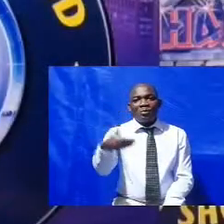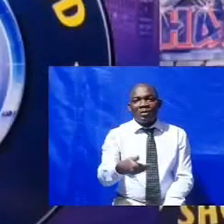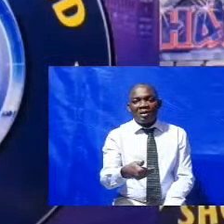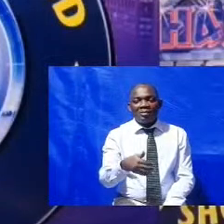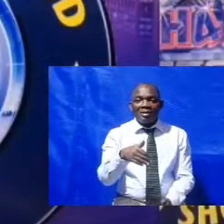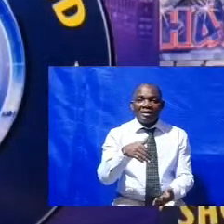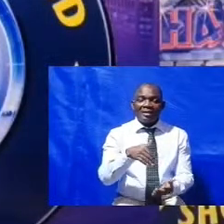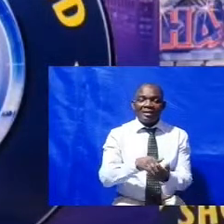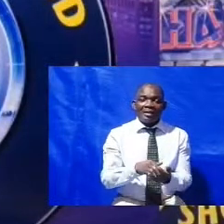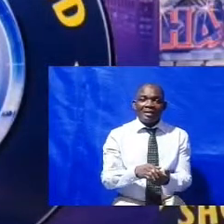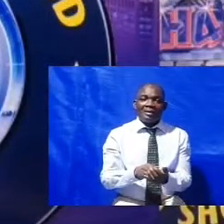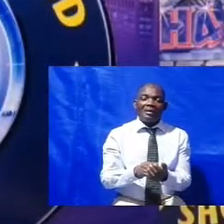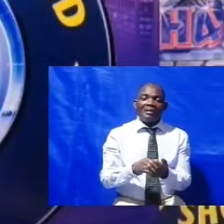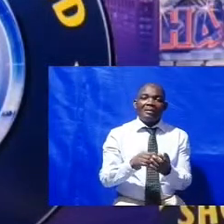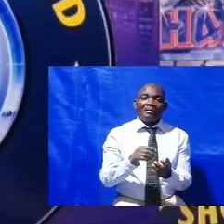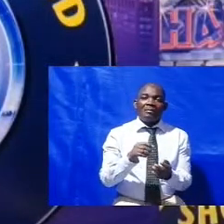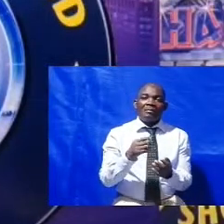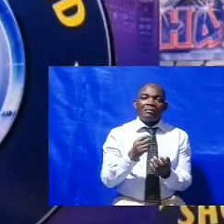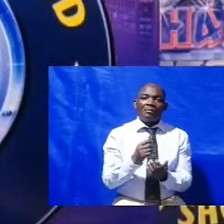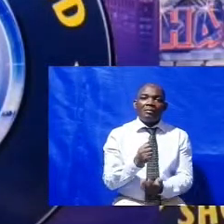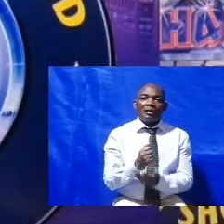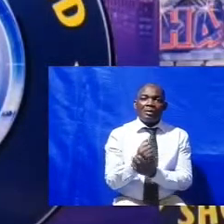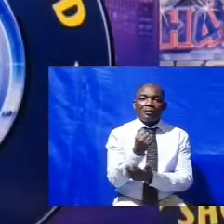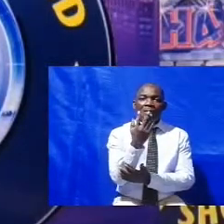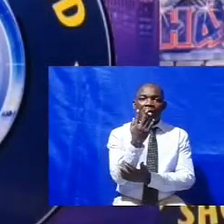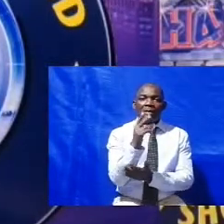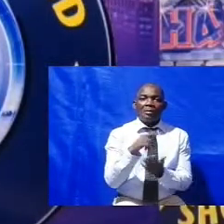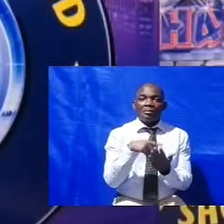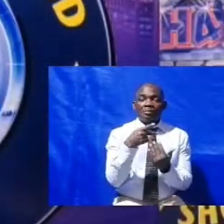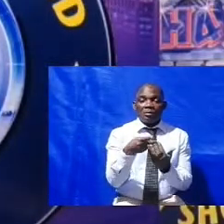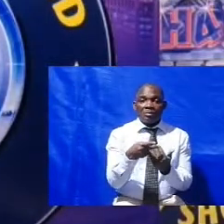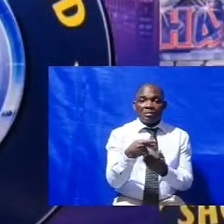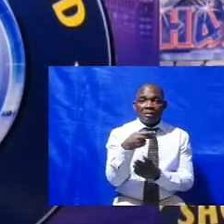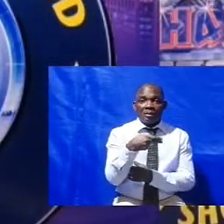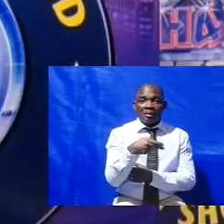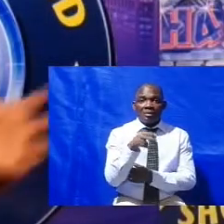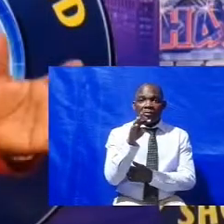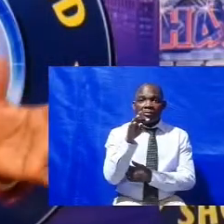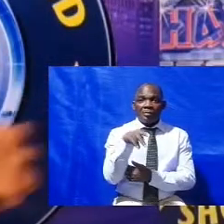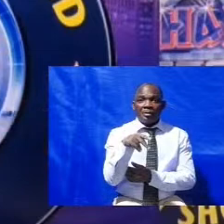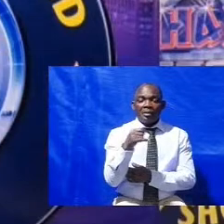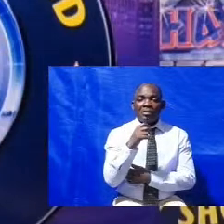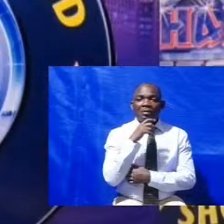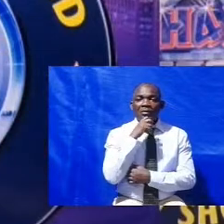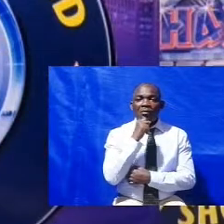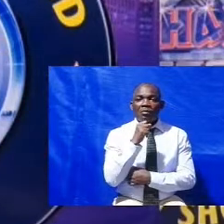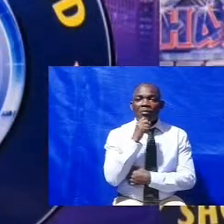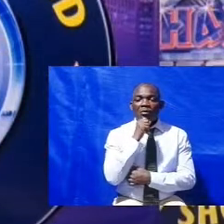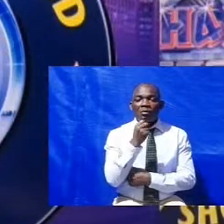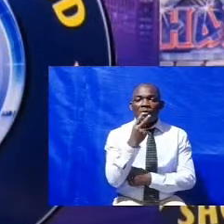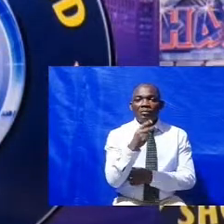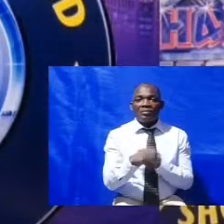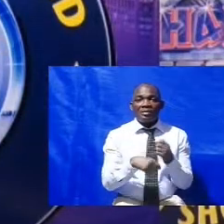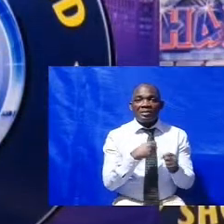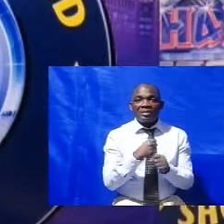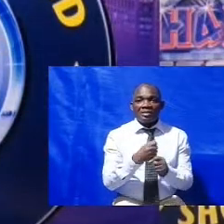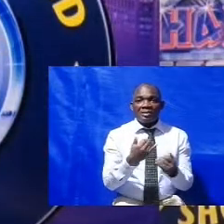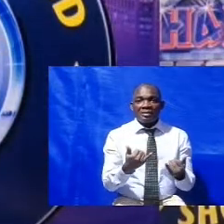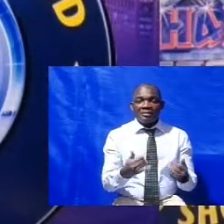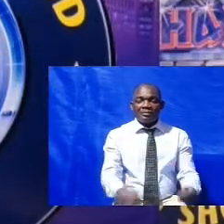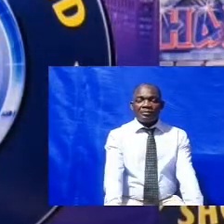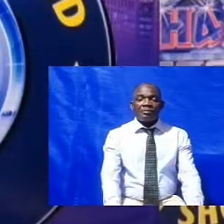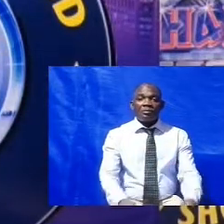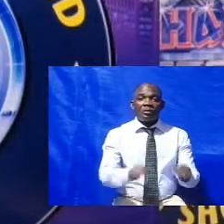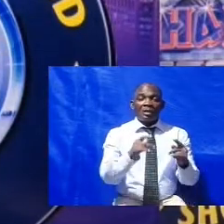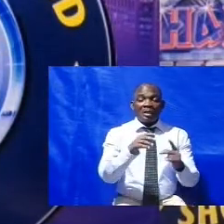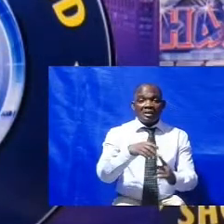Yeah, welcome back to the Helping Hand TV show with me, the voice of ability for persons with disability. H4P is 12 years old, to God be the glory.